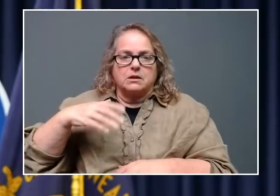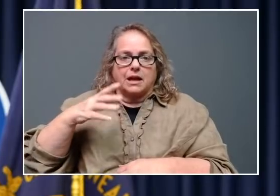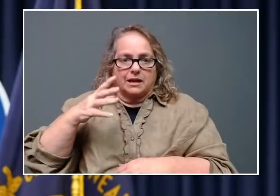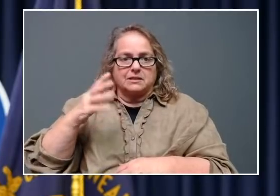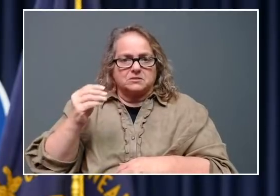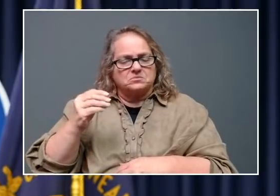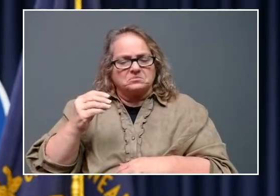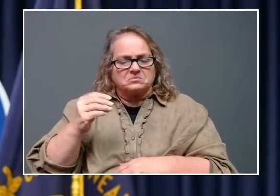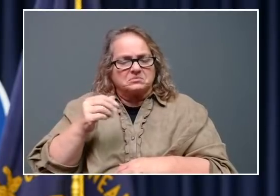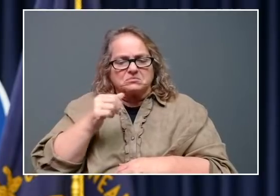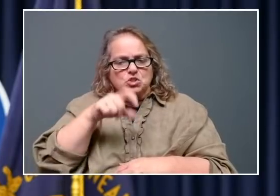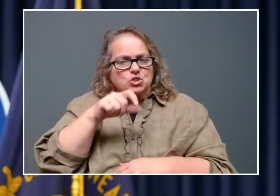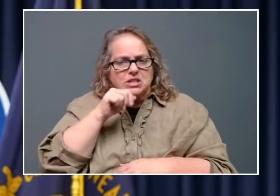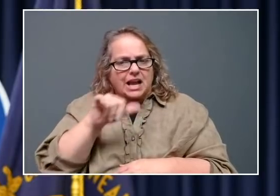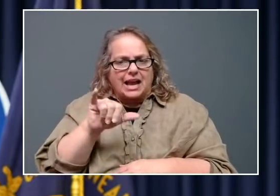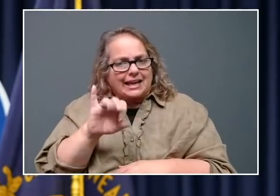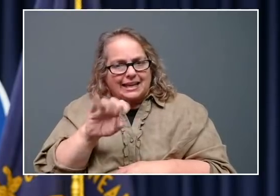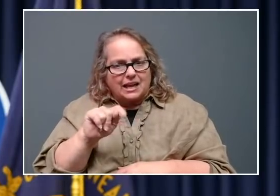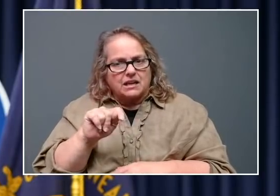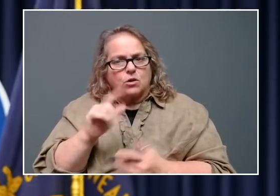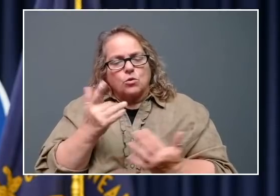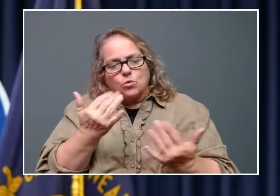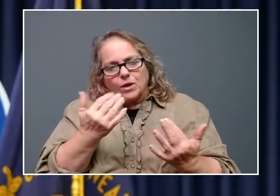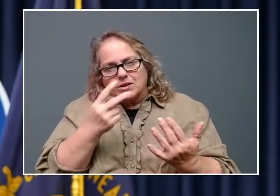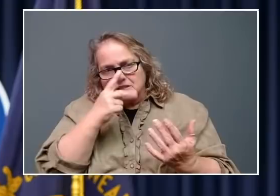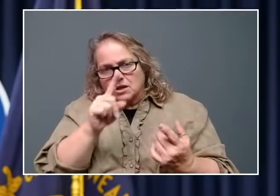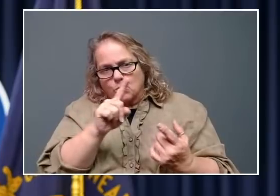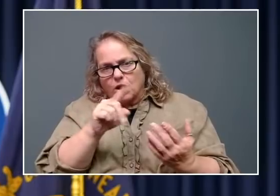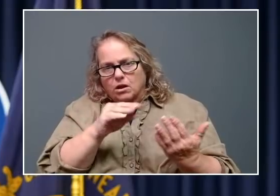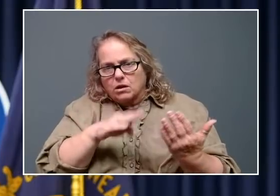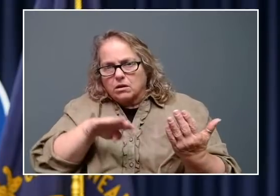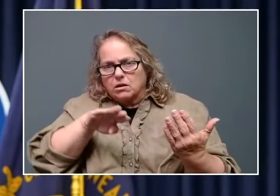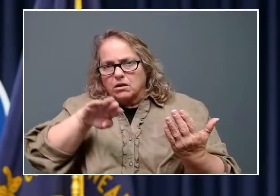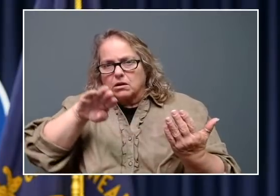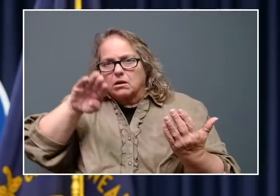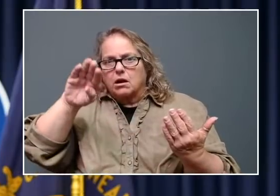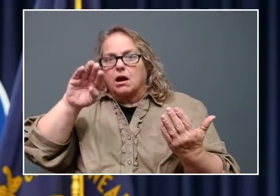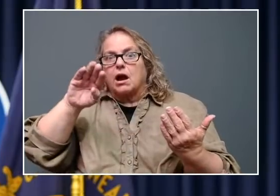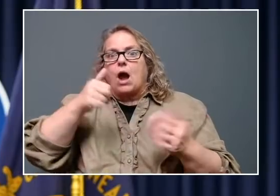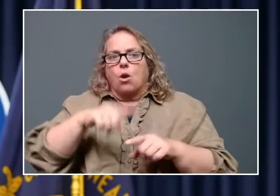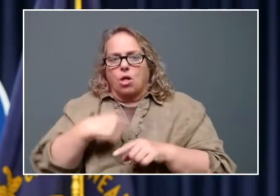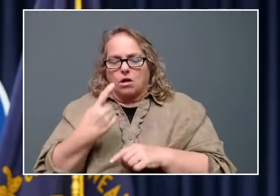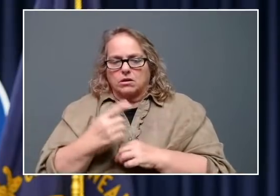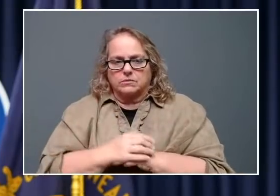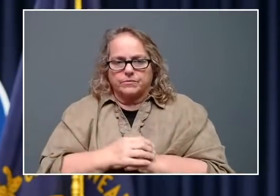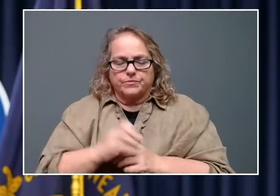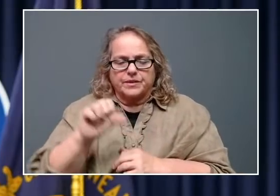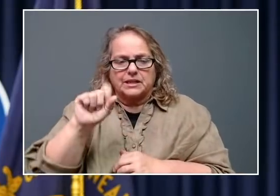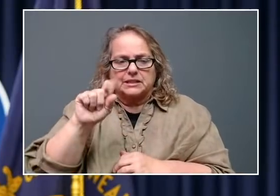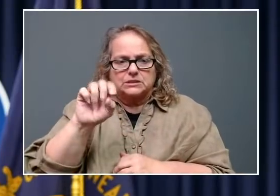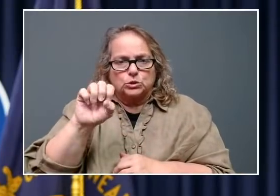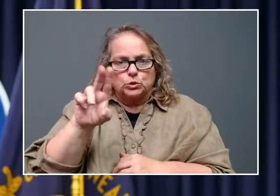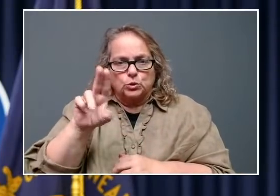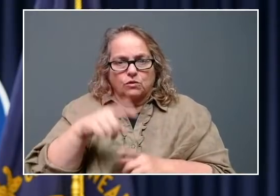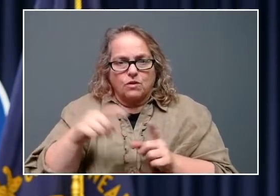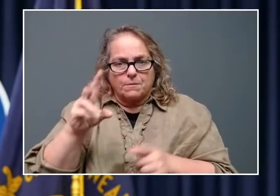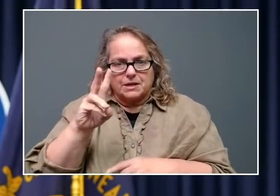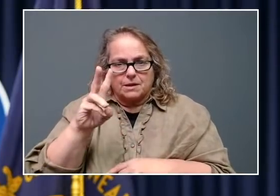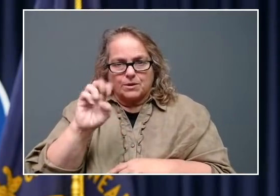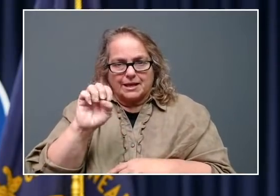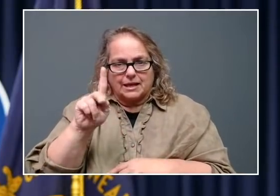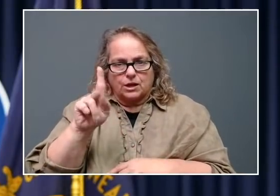wanting to see where this continues and for how long. Stu Johnson, WEKU.